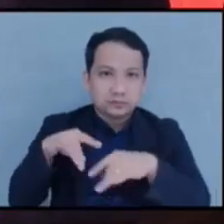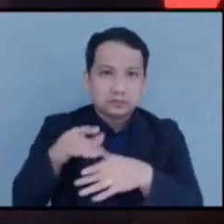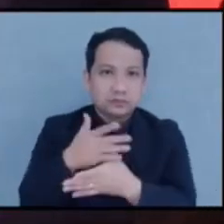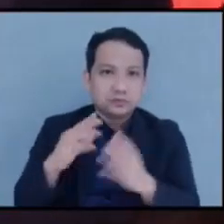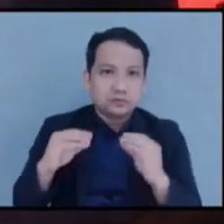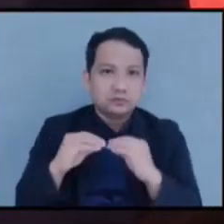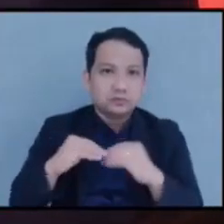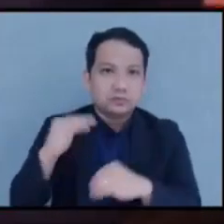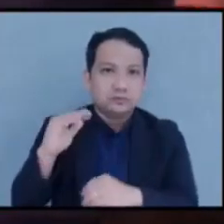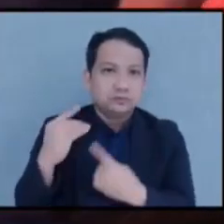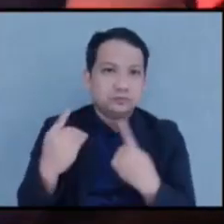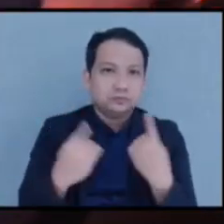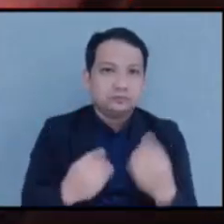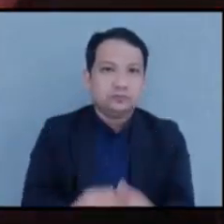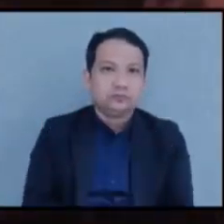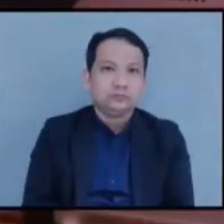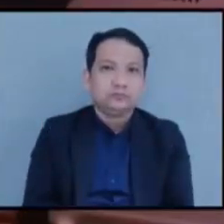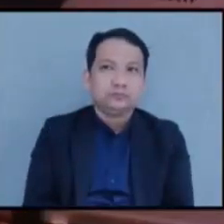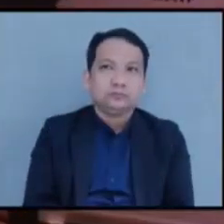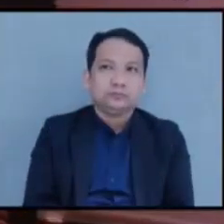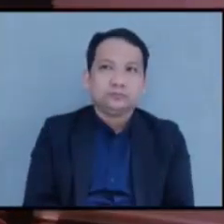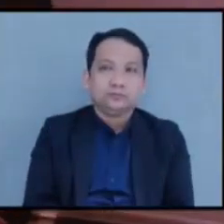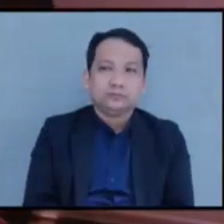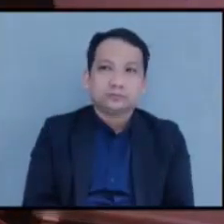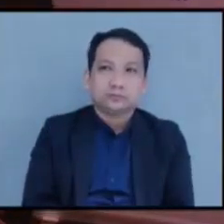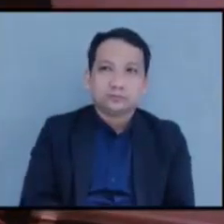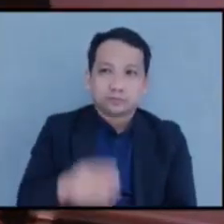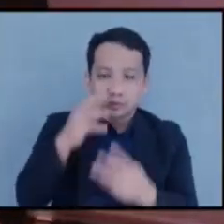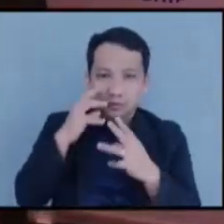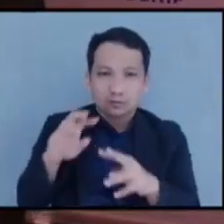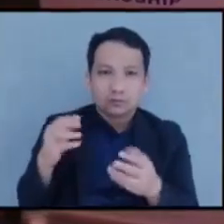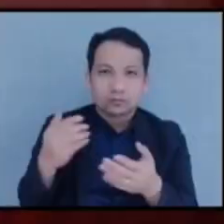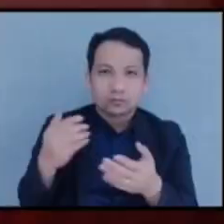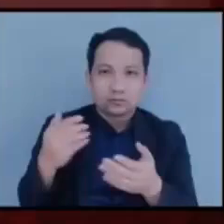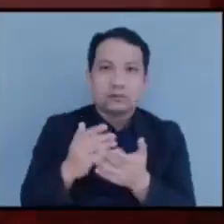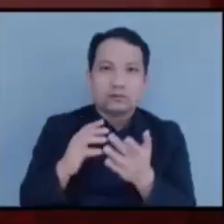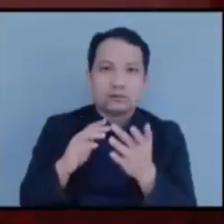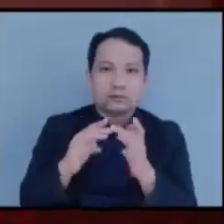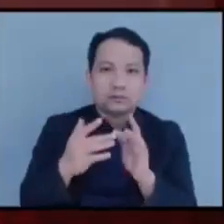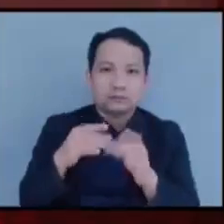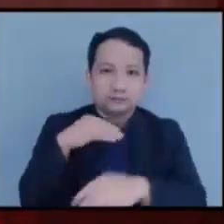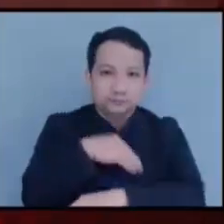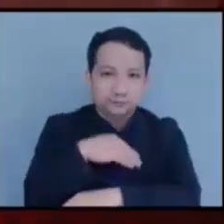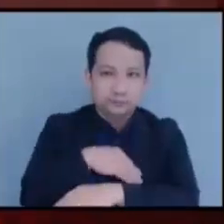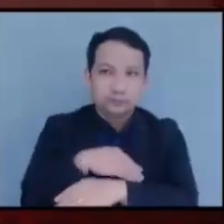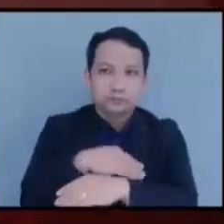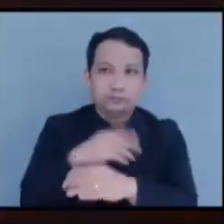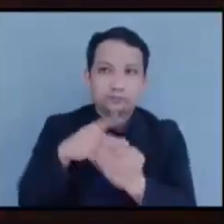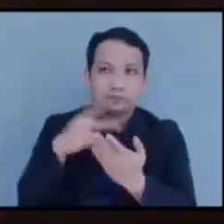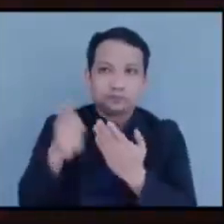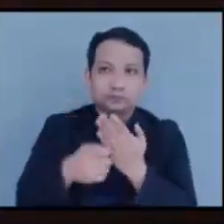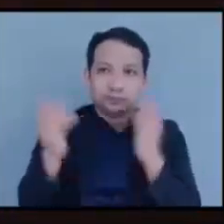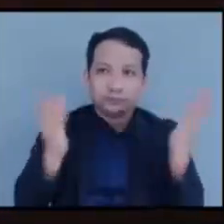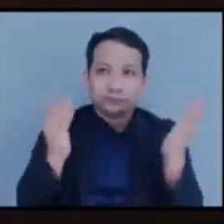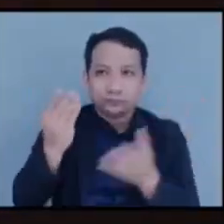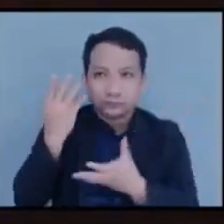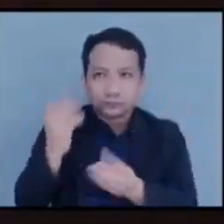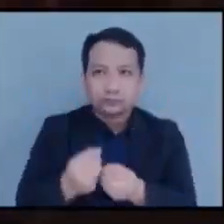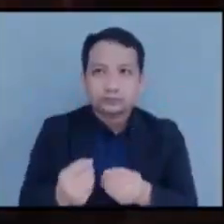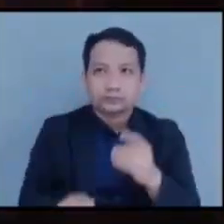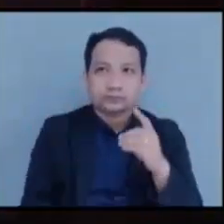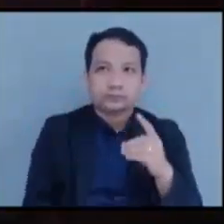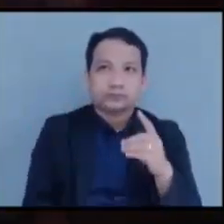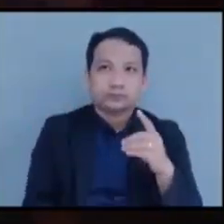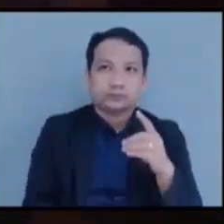them. Ang official launching ng nasabing bagong online banking program and services ay pinangunahan ng Deputy Prime Minister